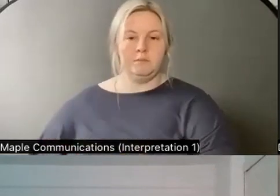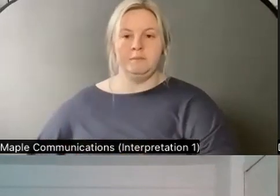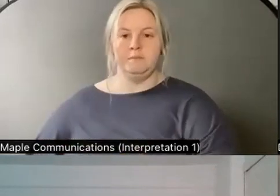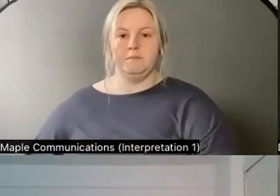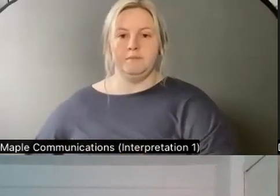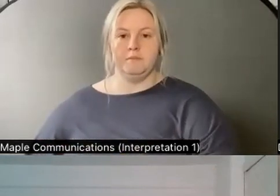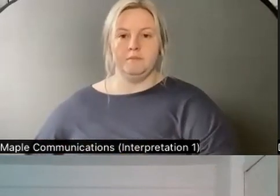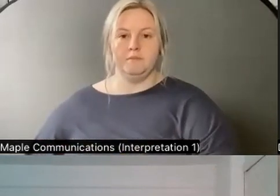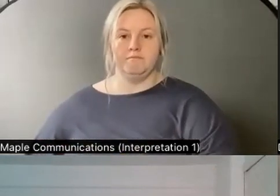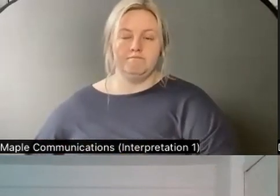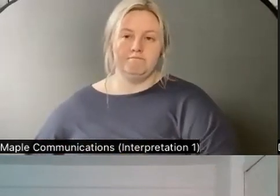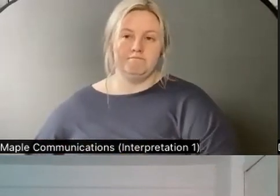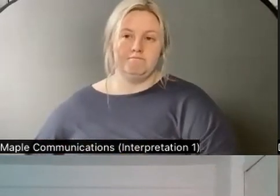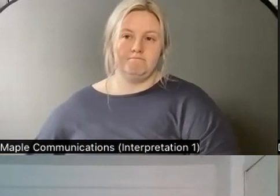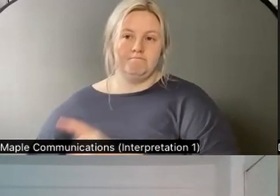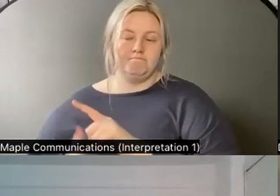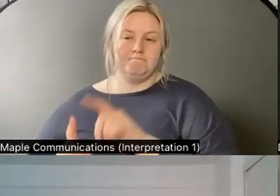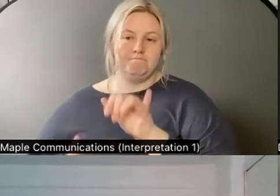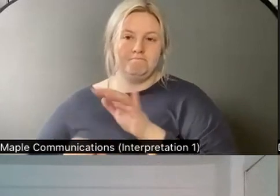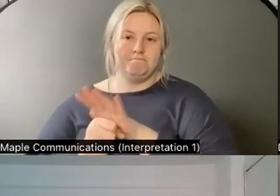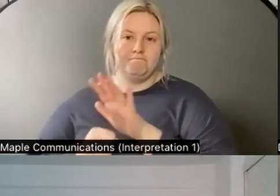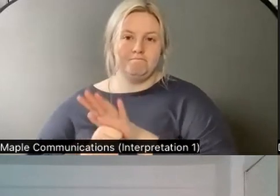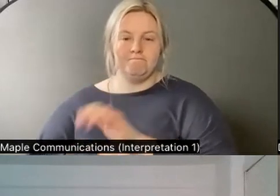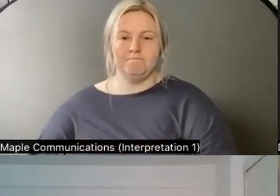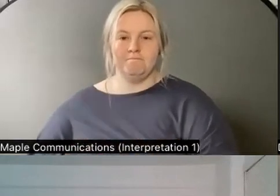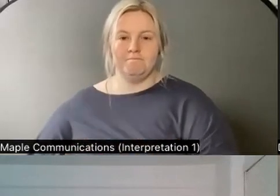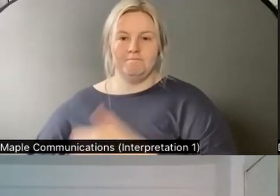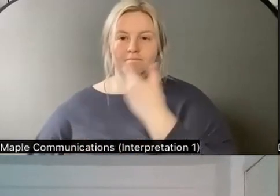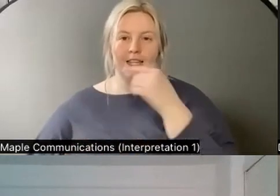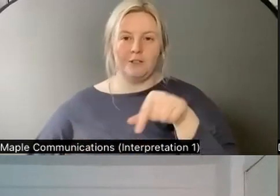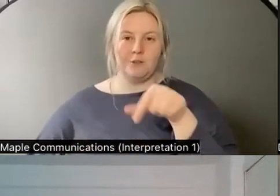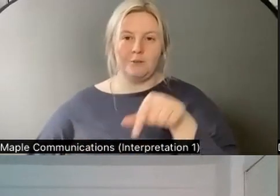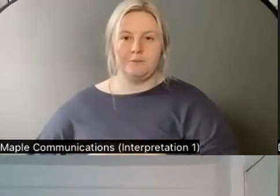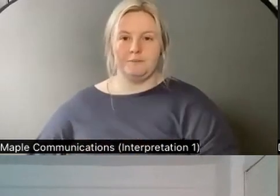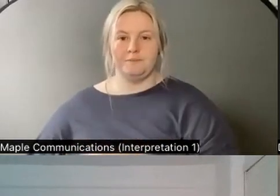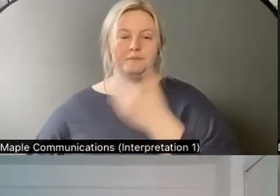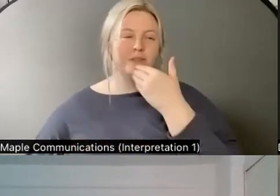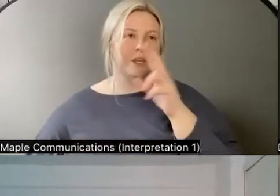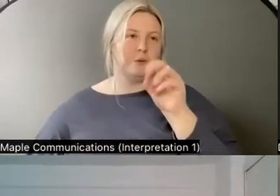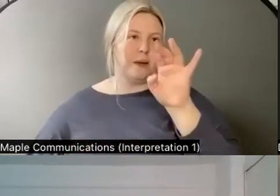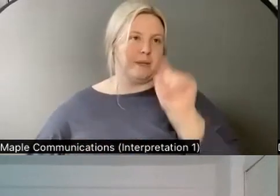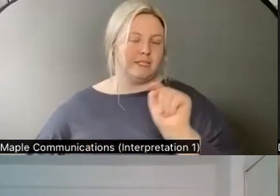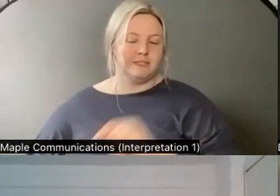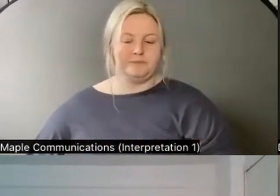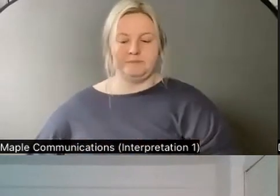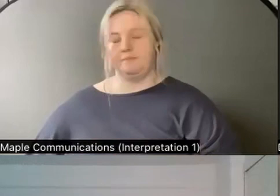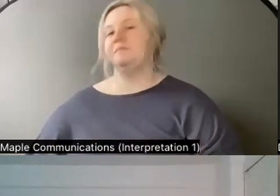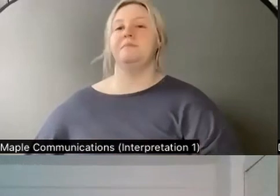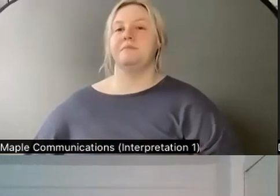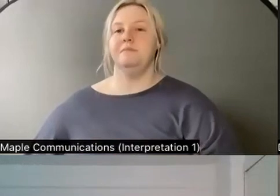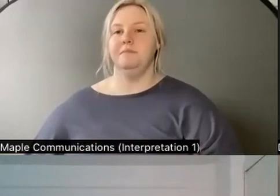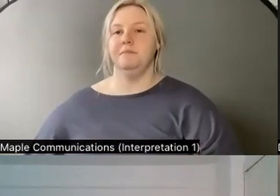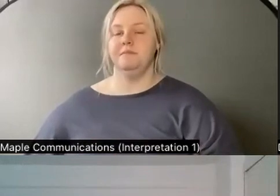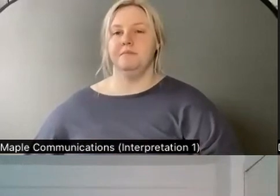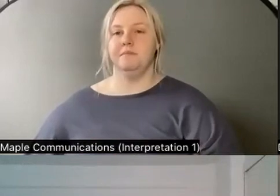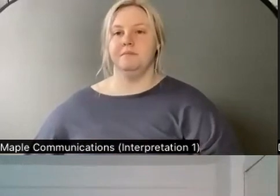Yeah, that's enough of that. Thanks, Q. Thanks, Rabbit. Bringing everything back